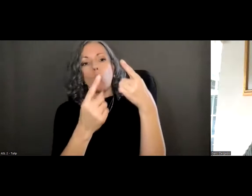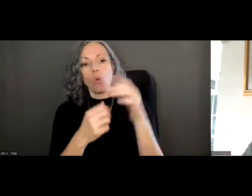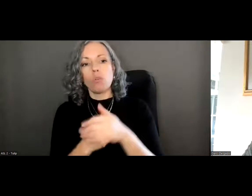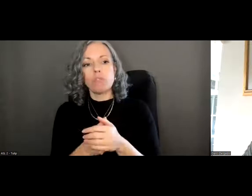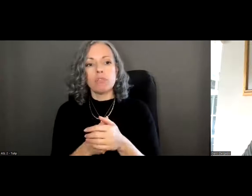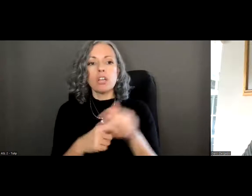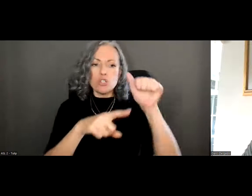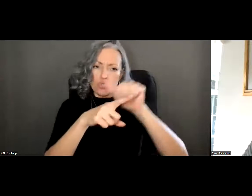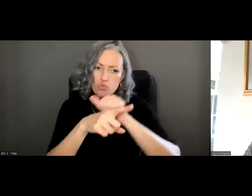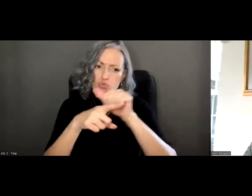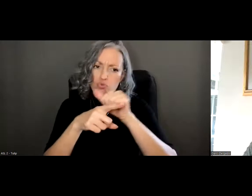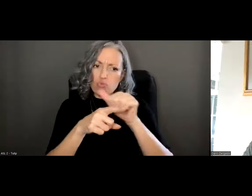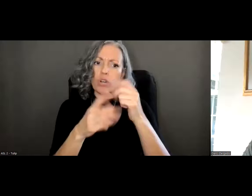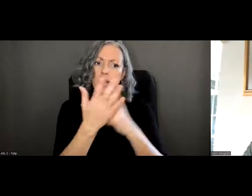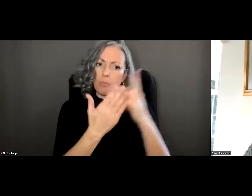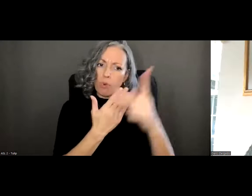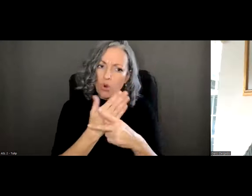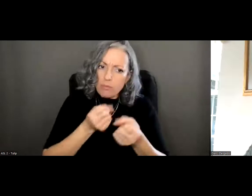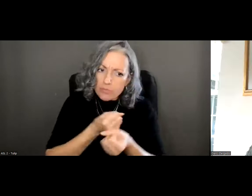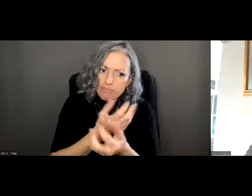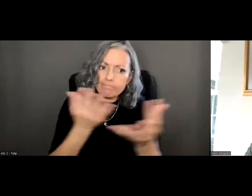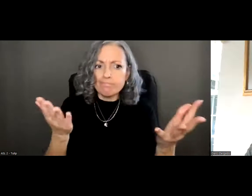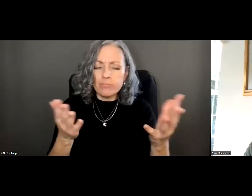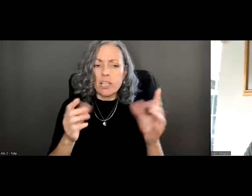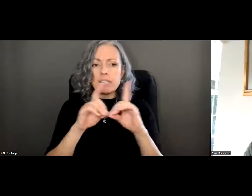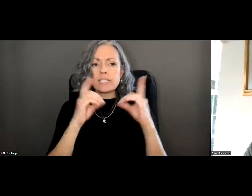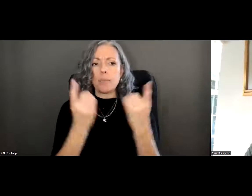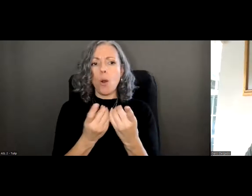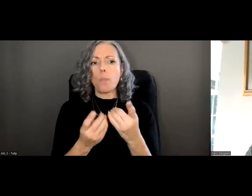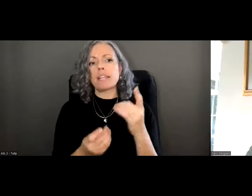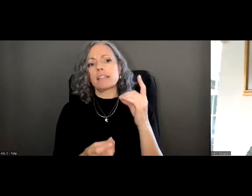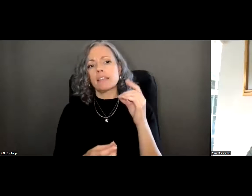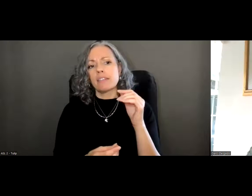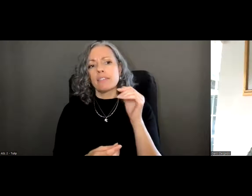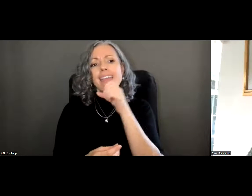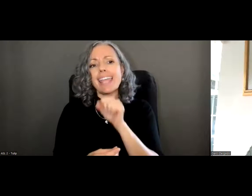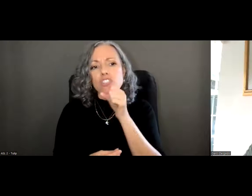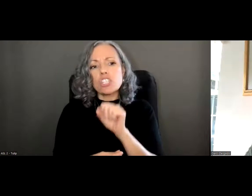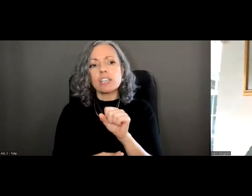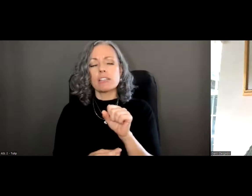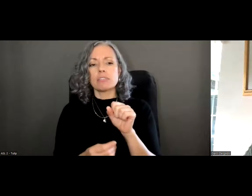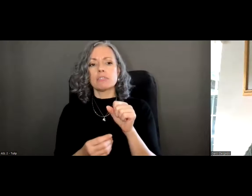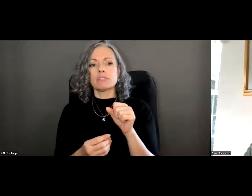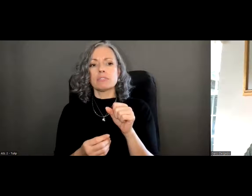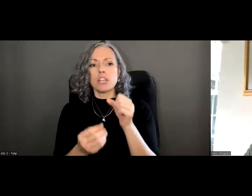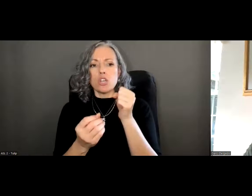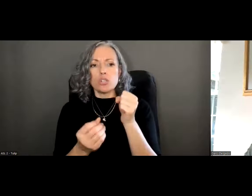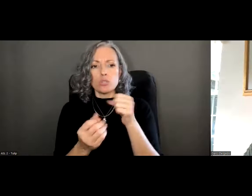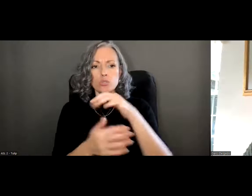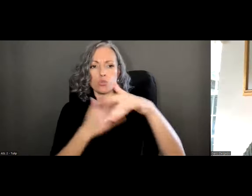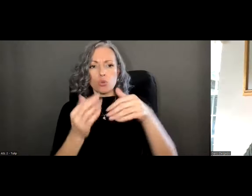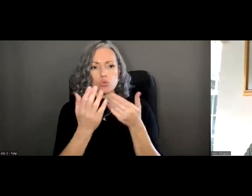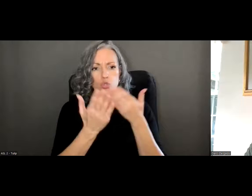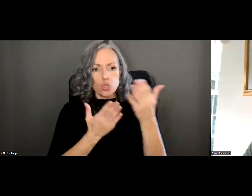that are put out by both Department of Aging and Department of Social Services are